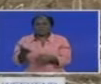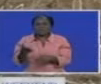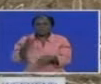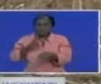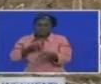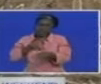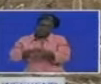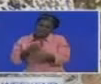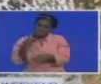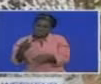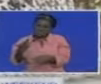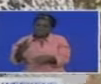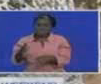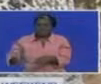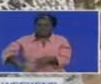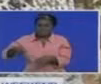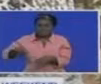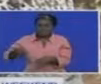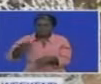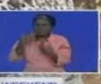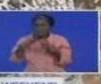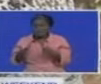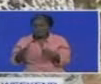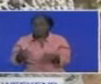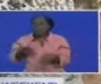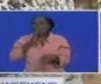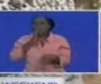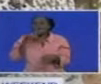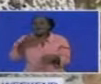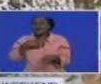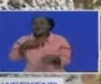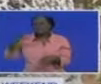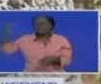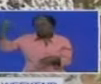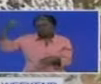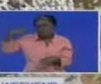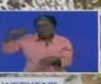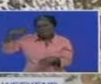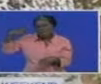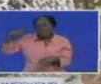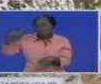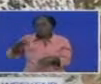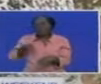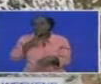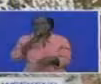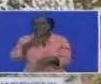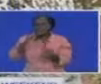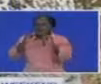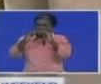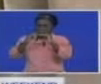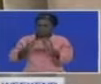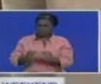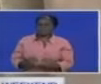kama mitungi tatu inaisha. Maji sasa yuko na jua hii kali hivi maji ni kama imekauka